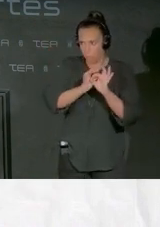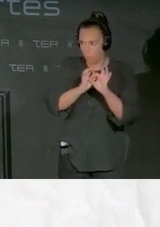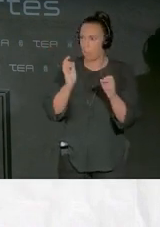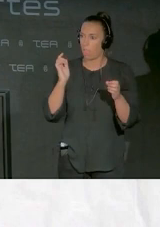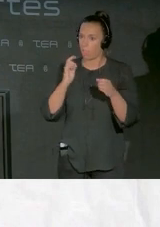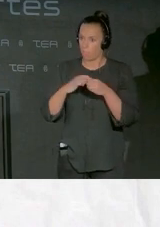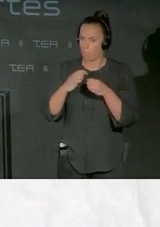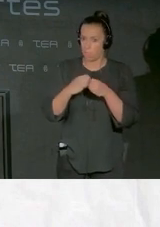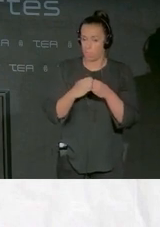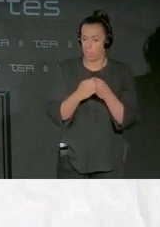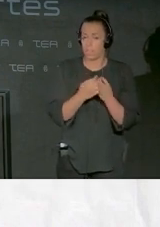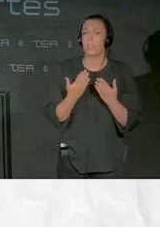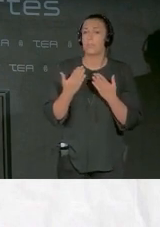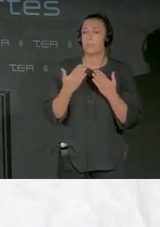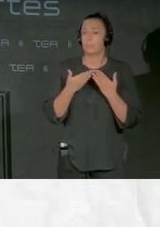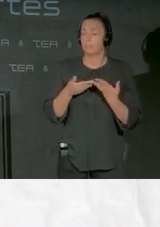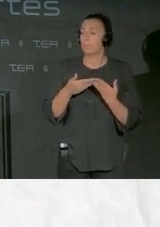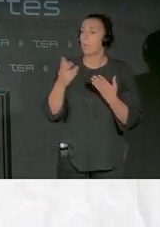different methodologies